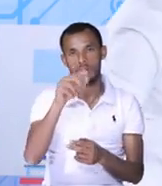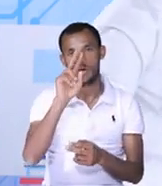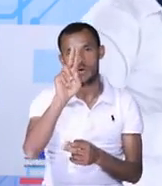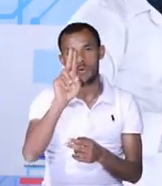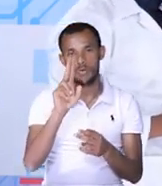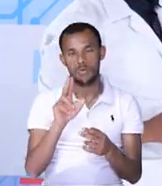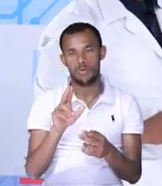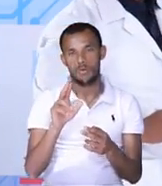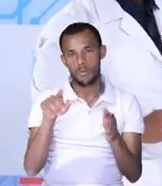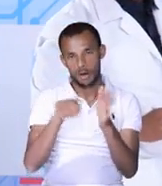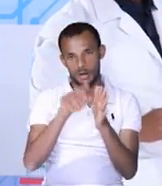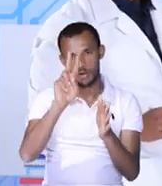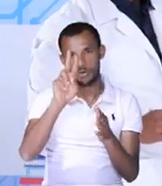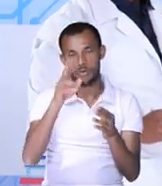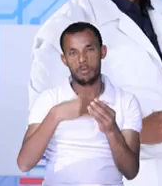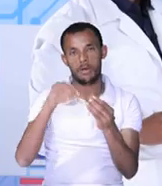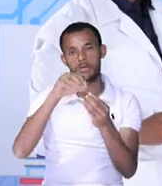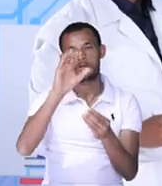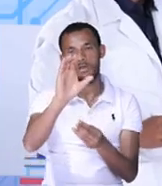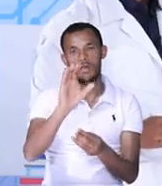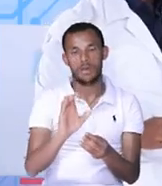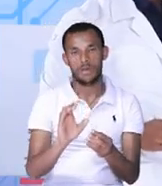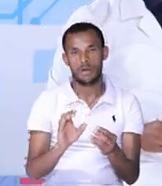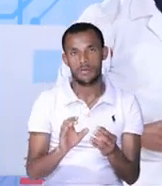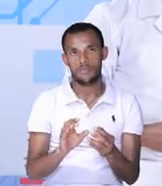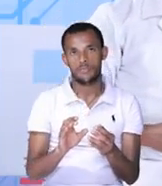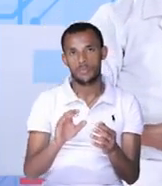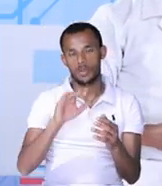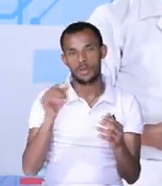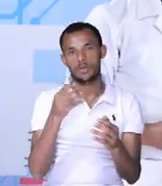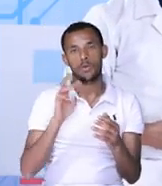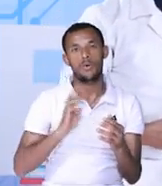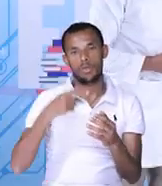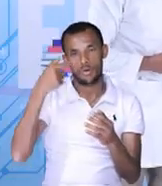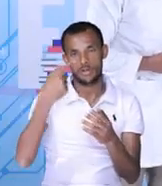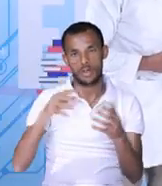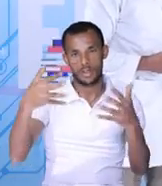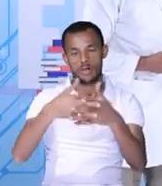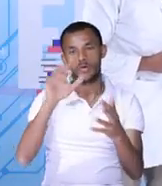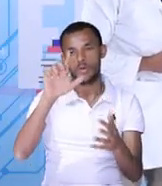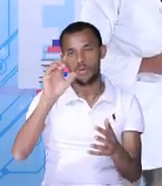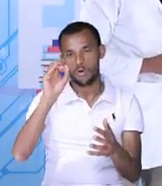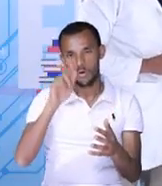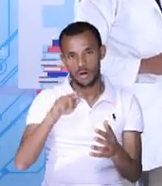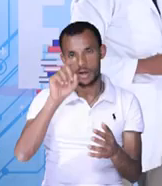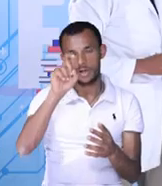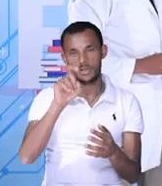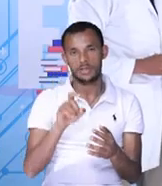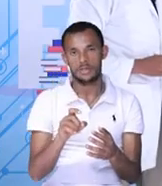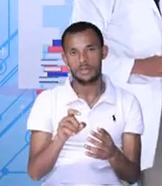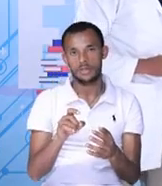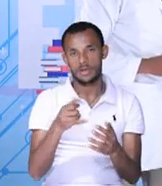u ln u minus u plus some constant c. As you remember, just we have solved the integration of log x in previous